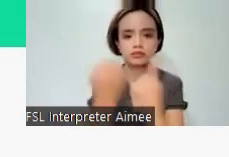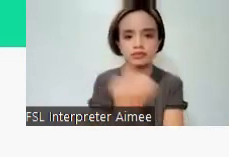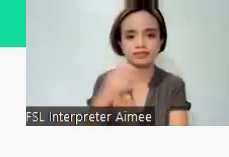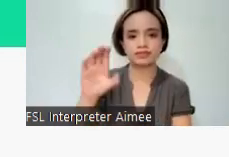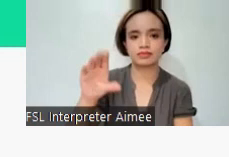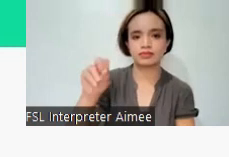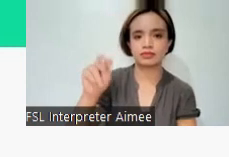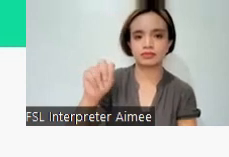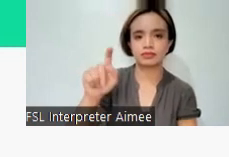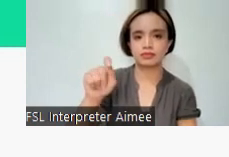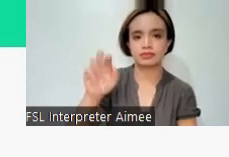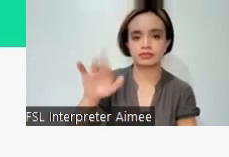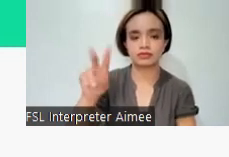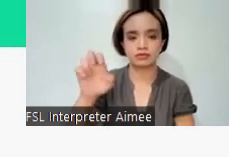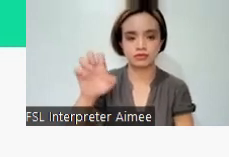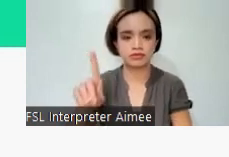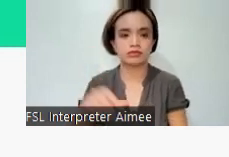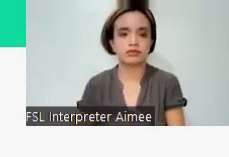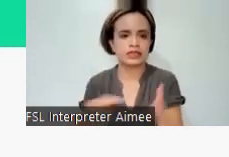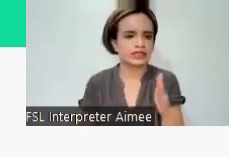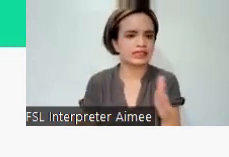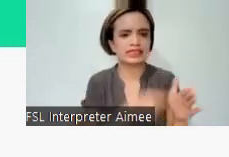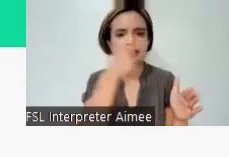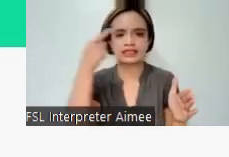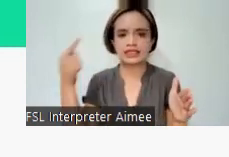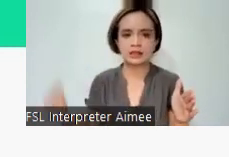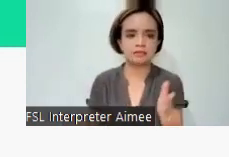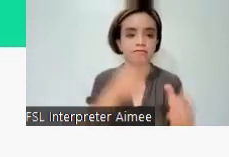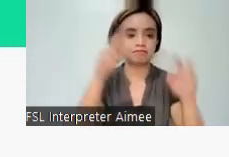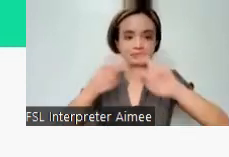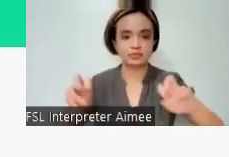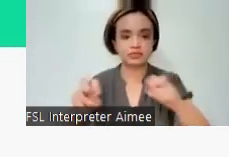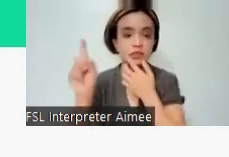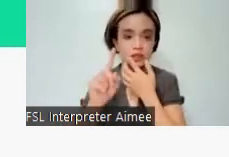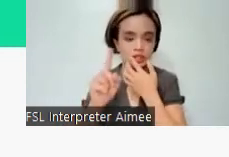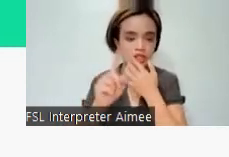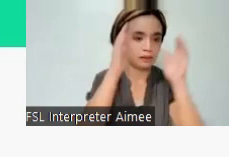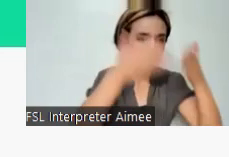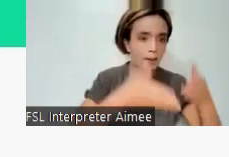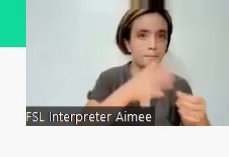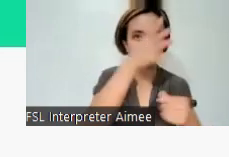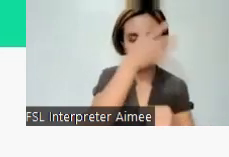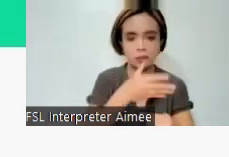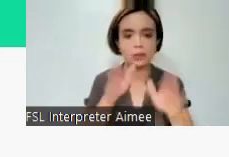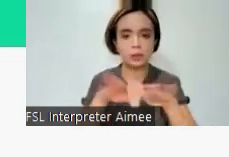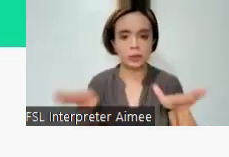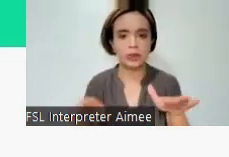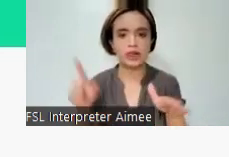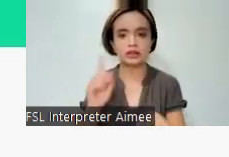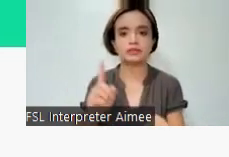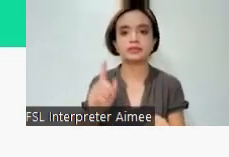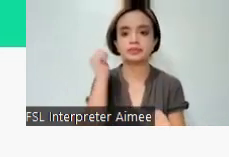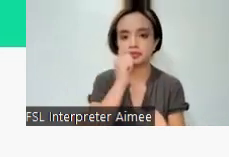studies in the literature review to focus on parent-child interaction in the context of daily